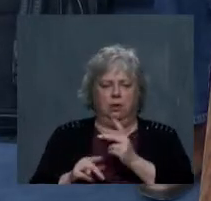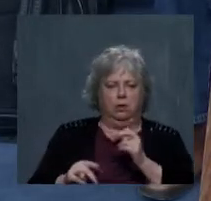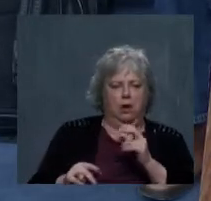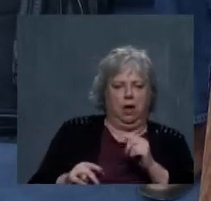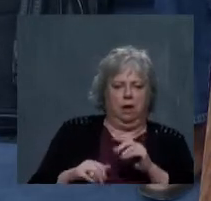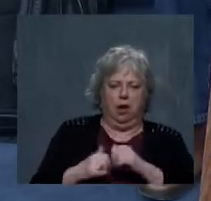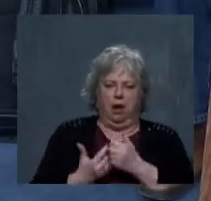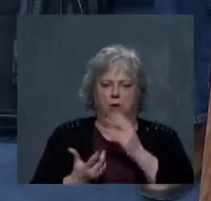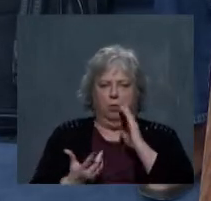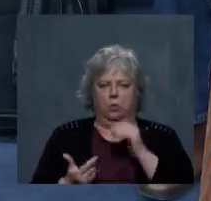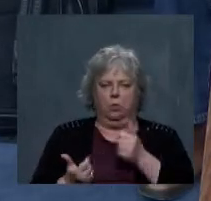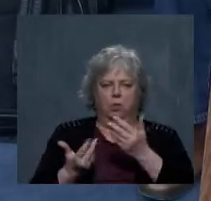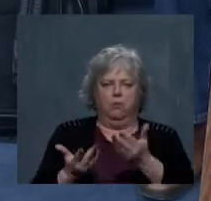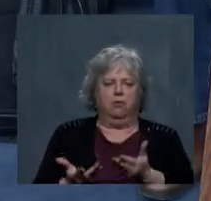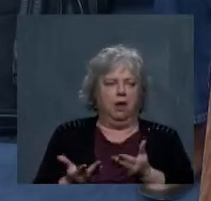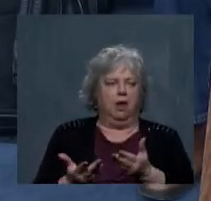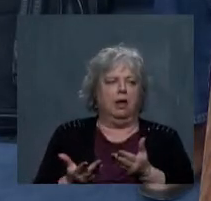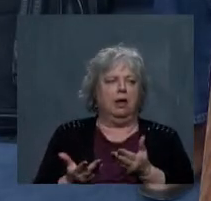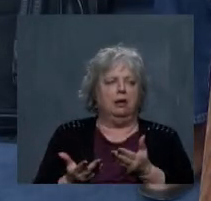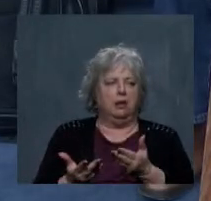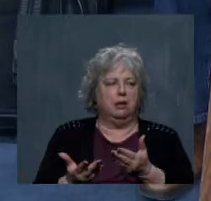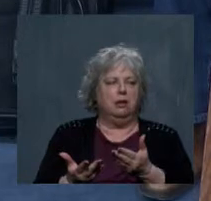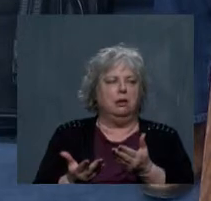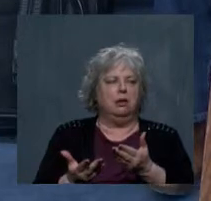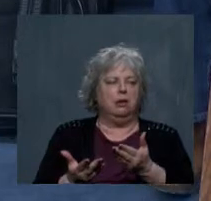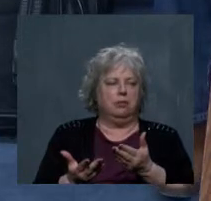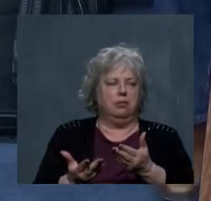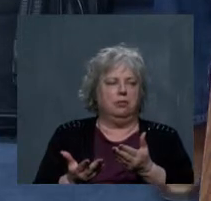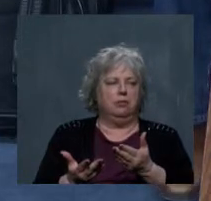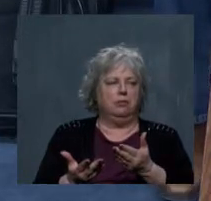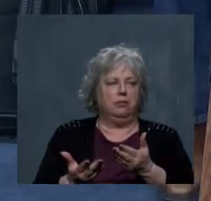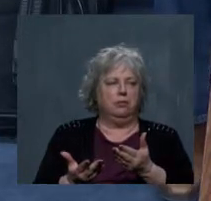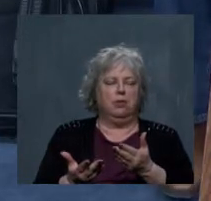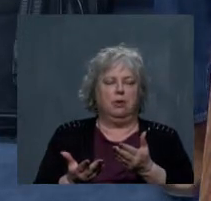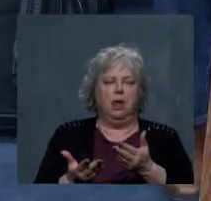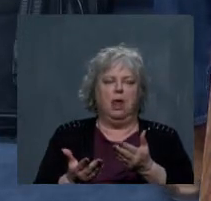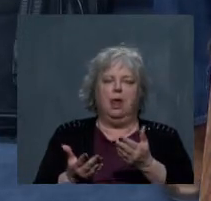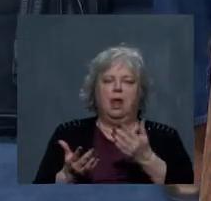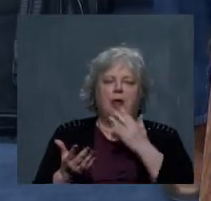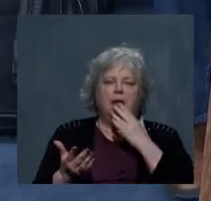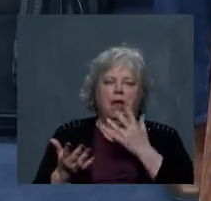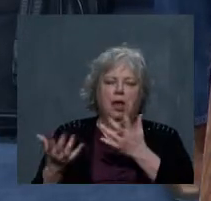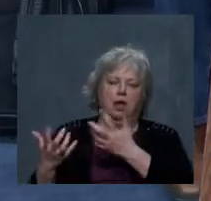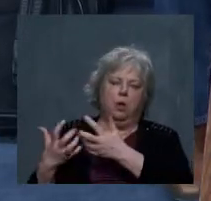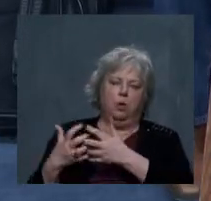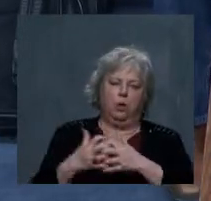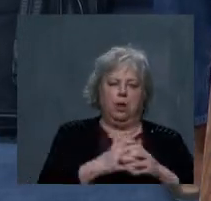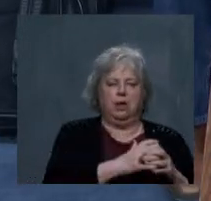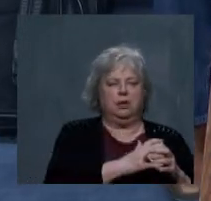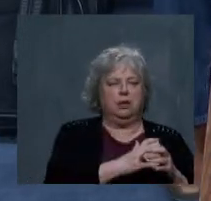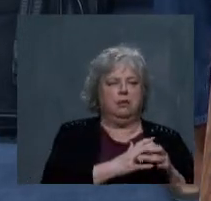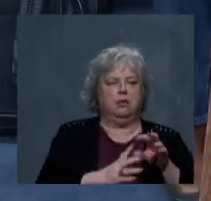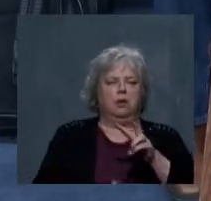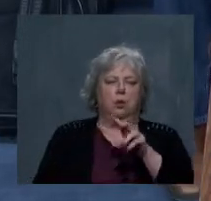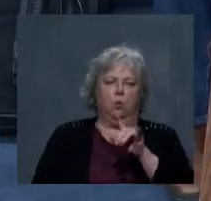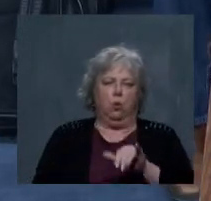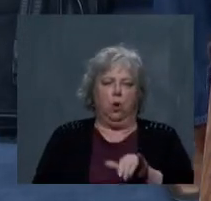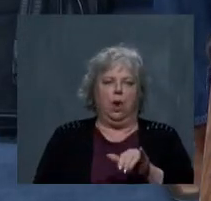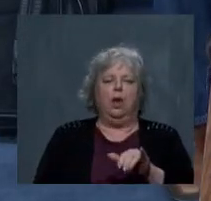to provide for a cohesive way to provide